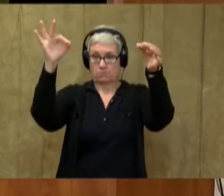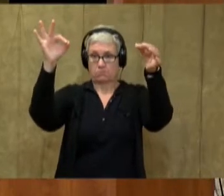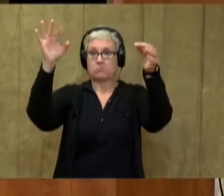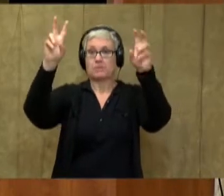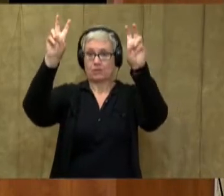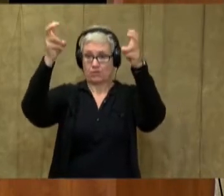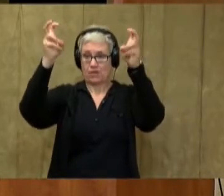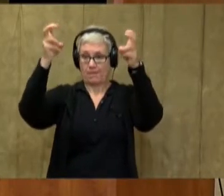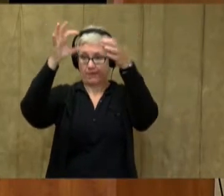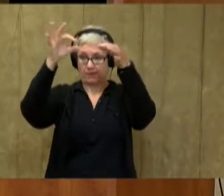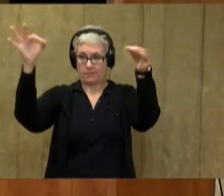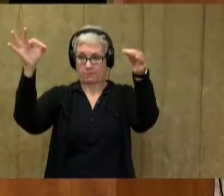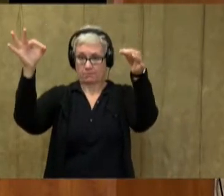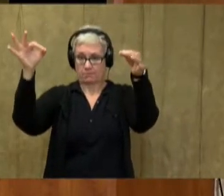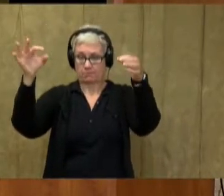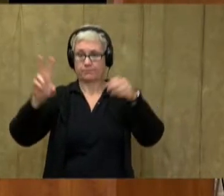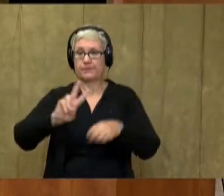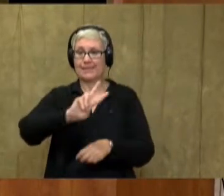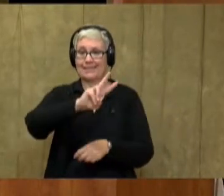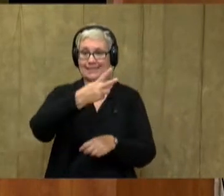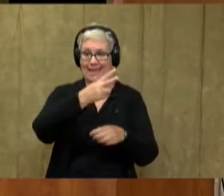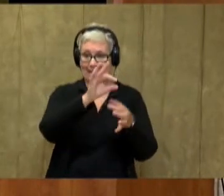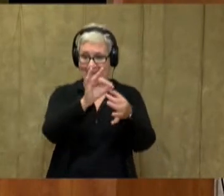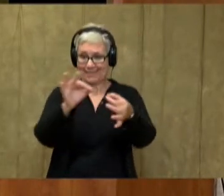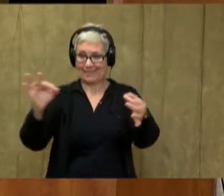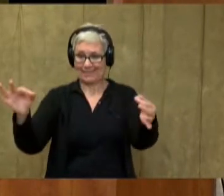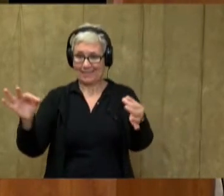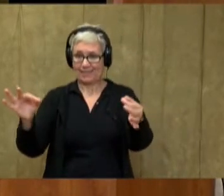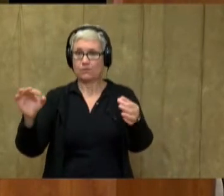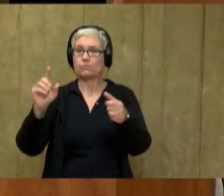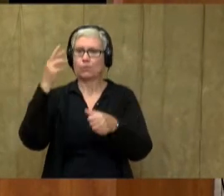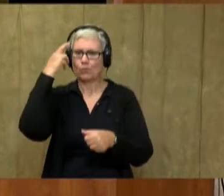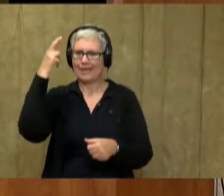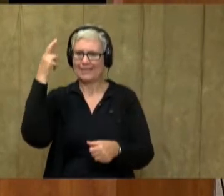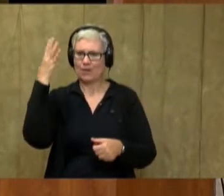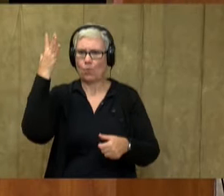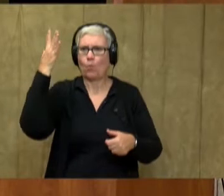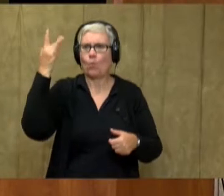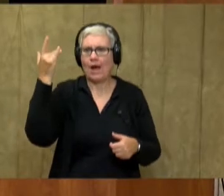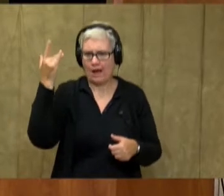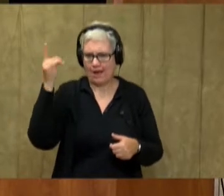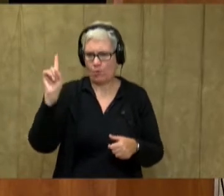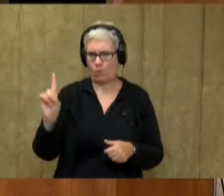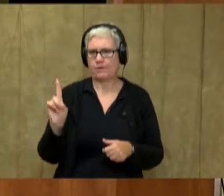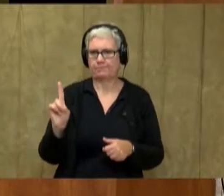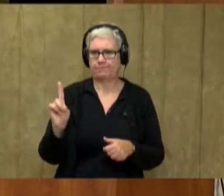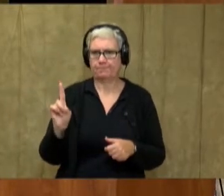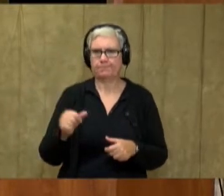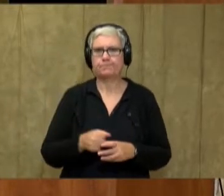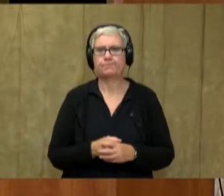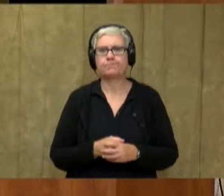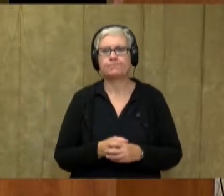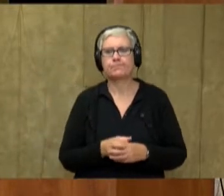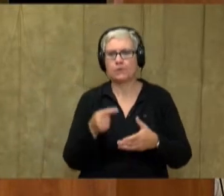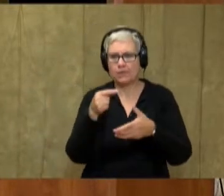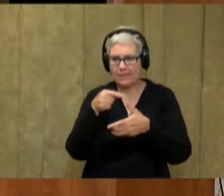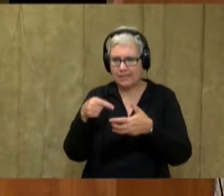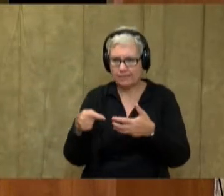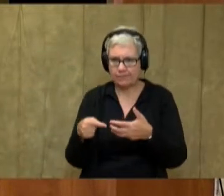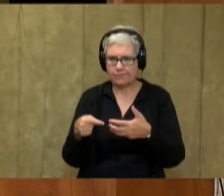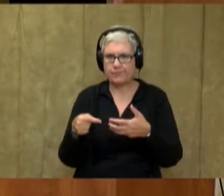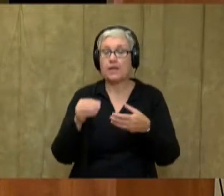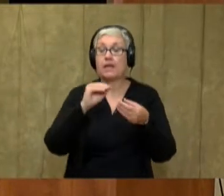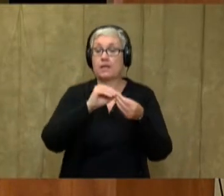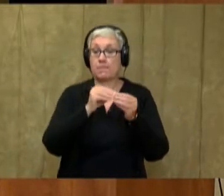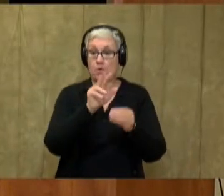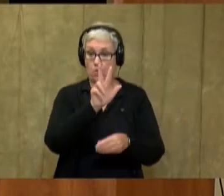second sentence should be a concrete detail, your reason number 1. Next, your commentary. You're explaining reason number